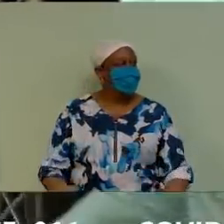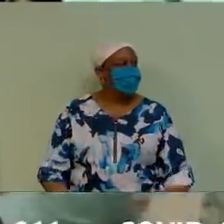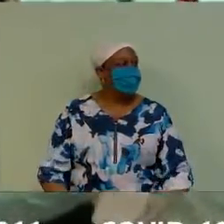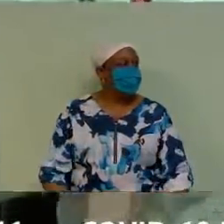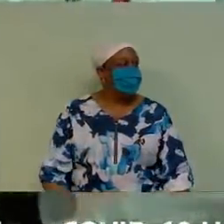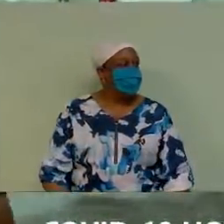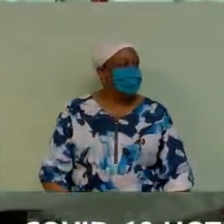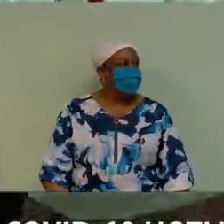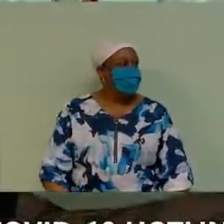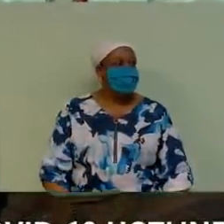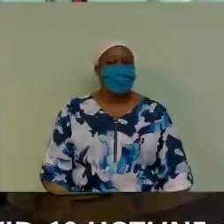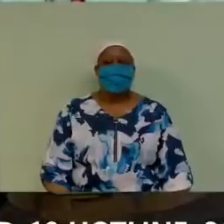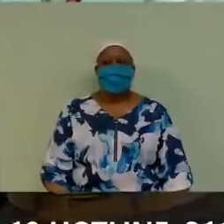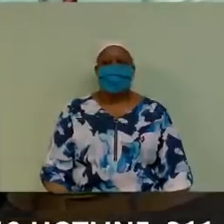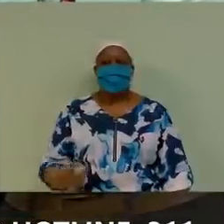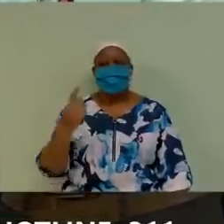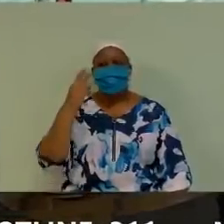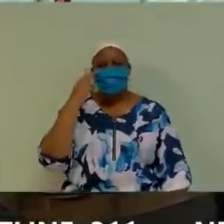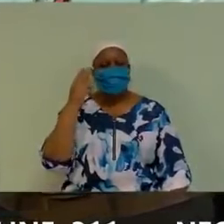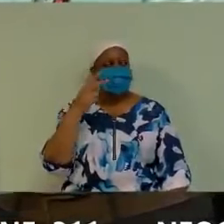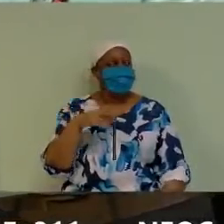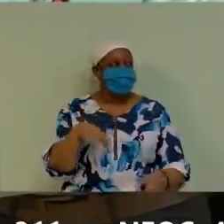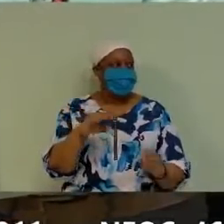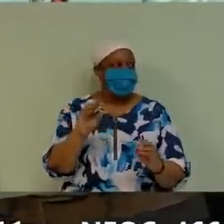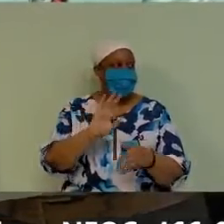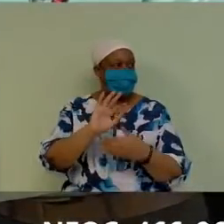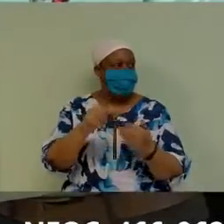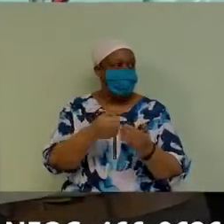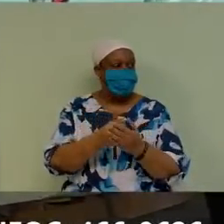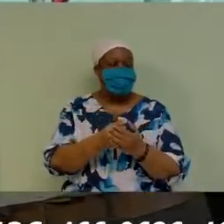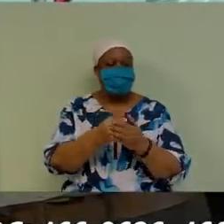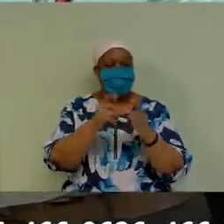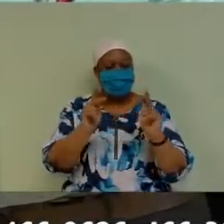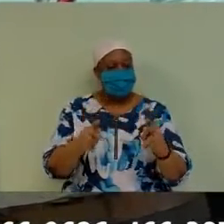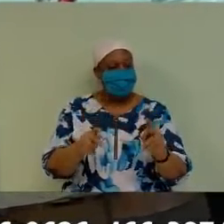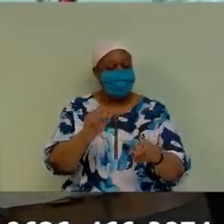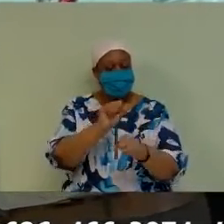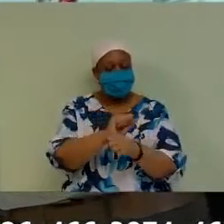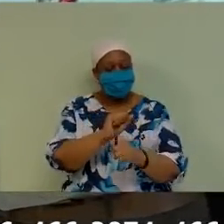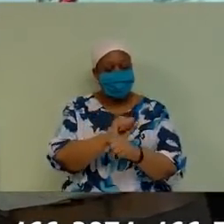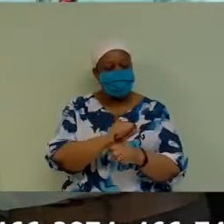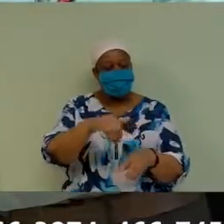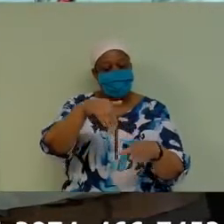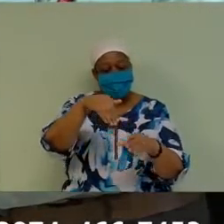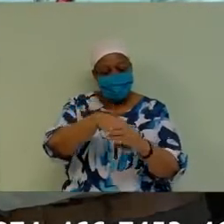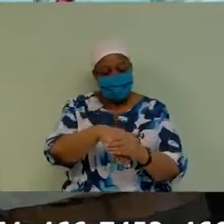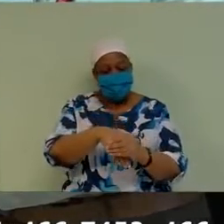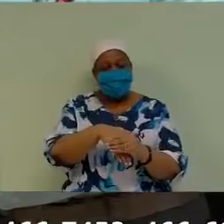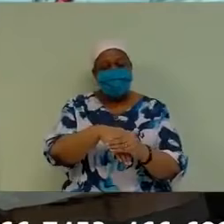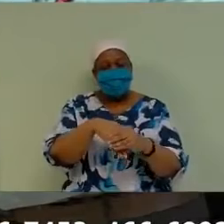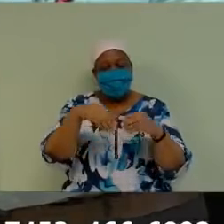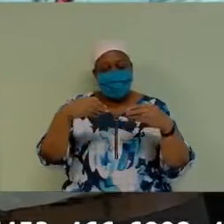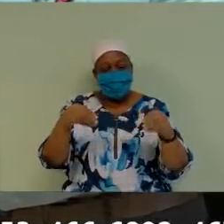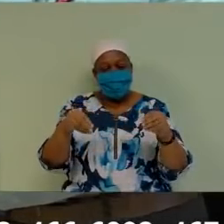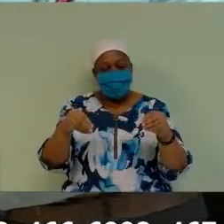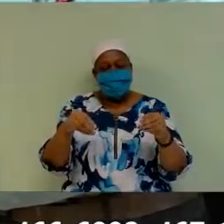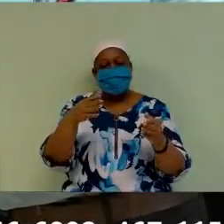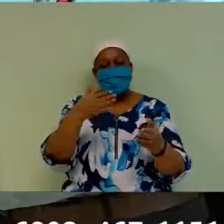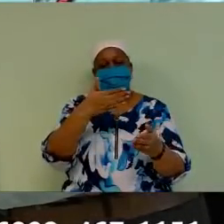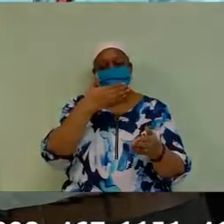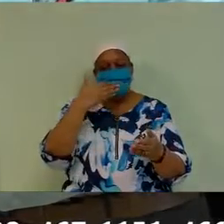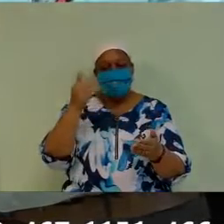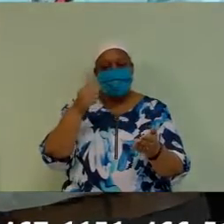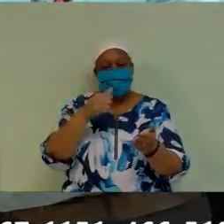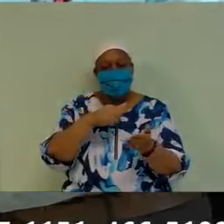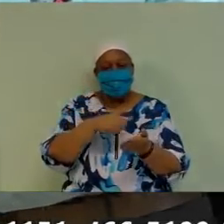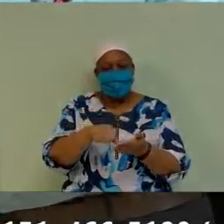Yes, thank you very much. I just want to salute every single courtesy clerk in our supermarkets